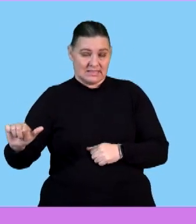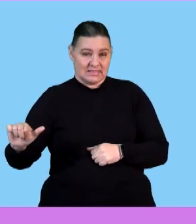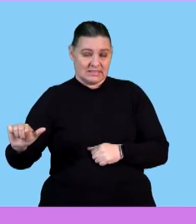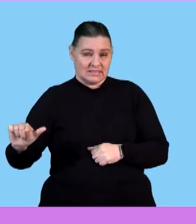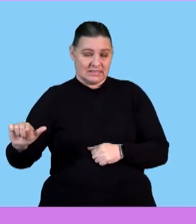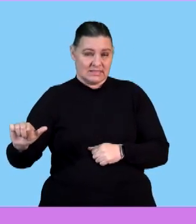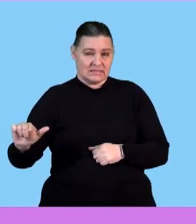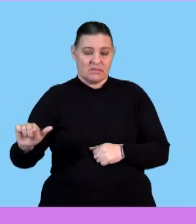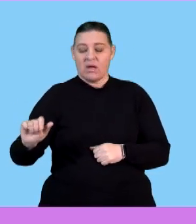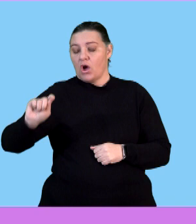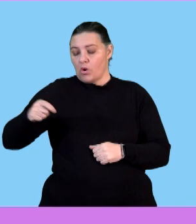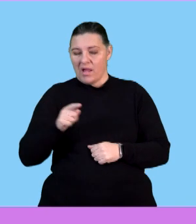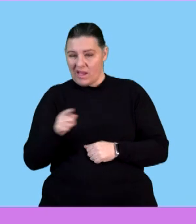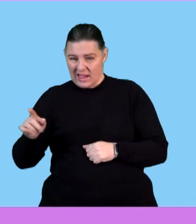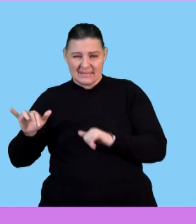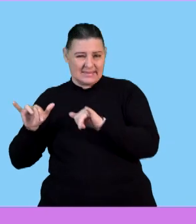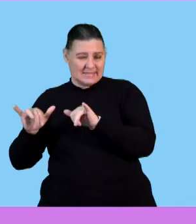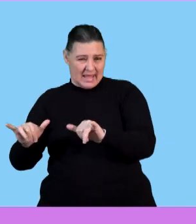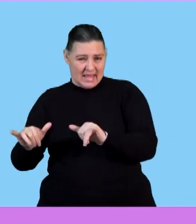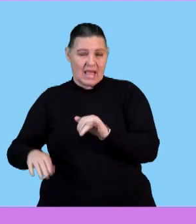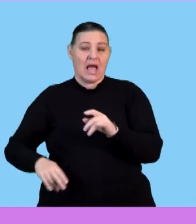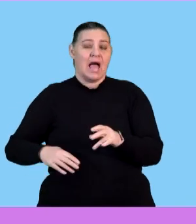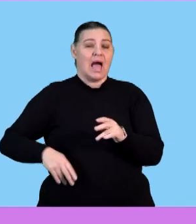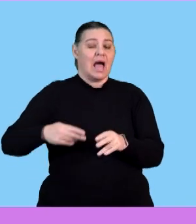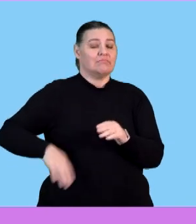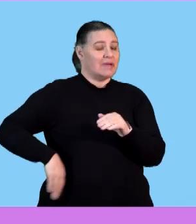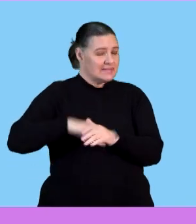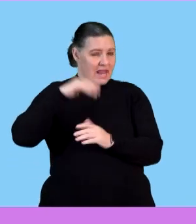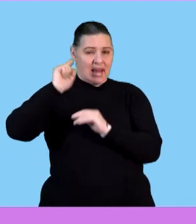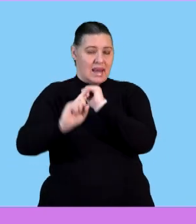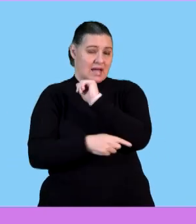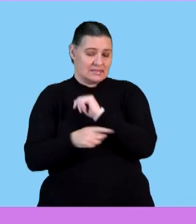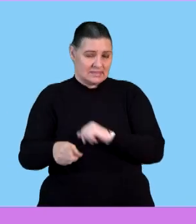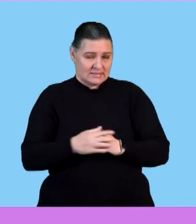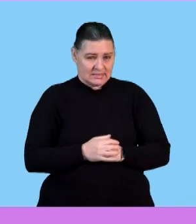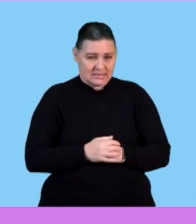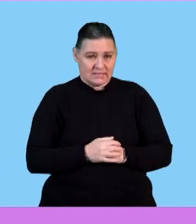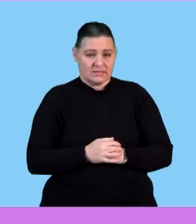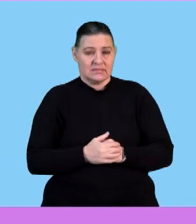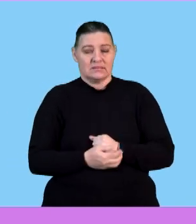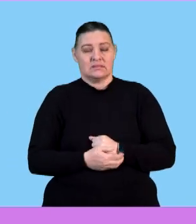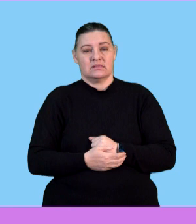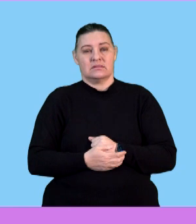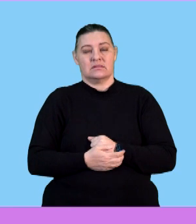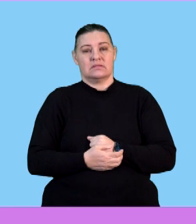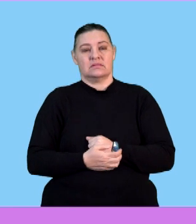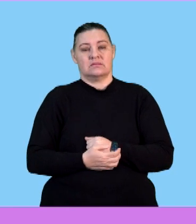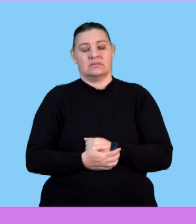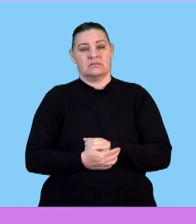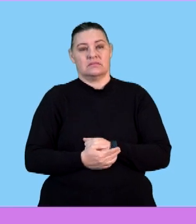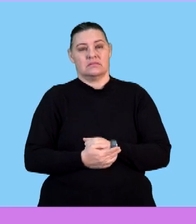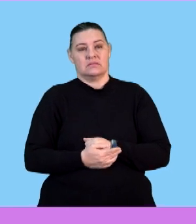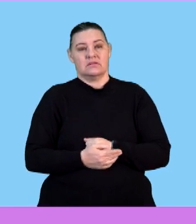1,619.046. It's always best to keep all the decimal places in play until the very last step. So,